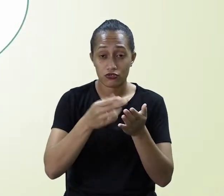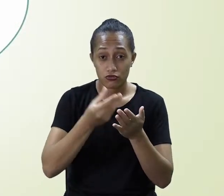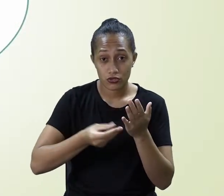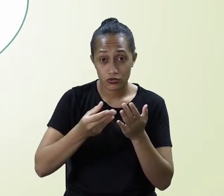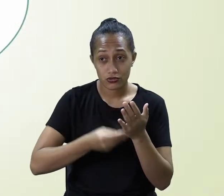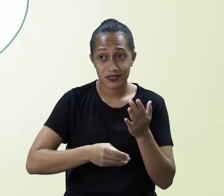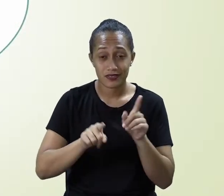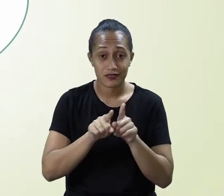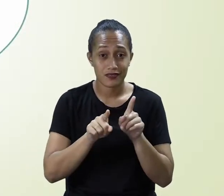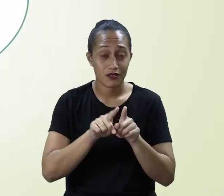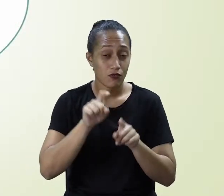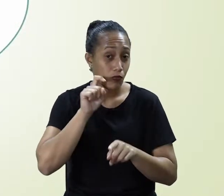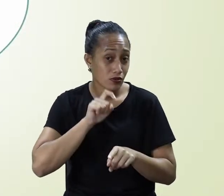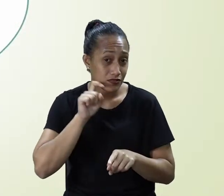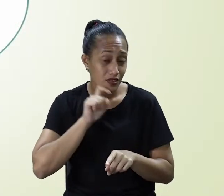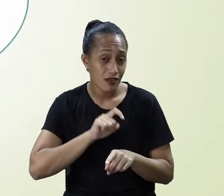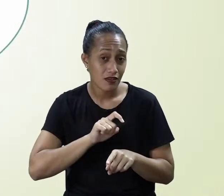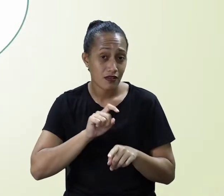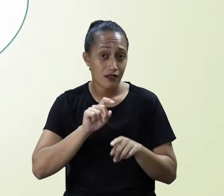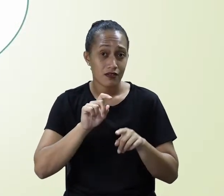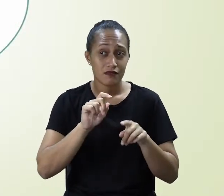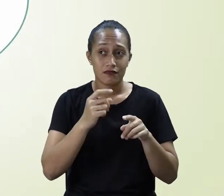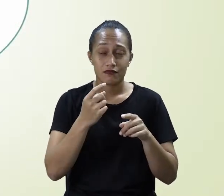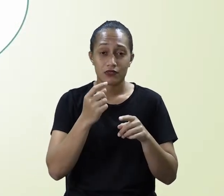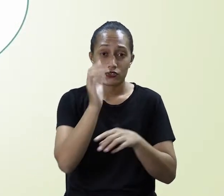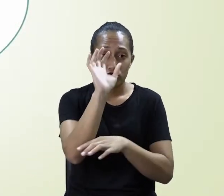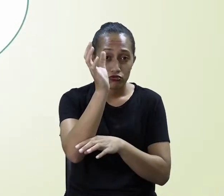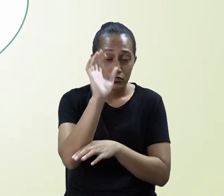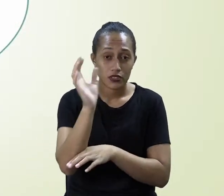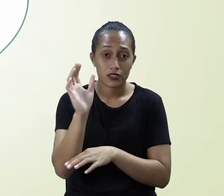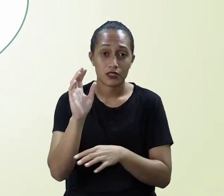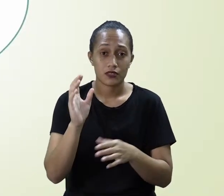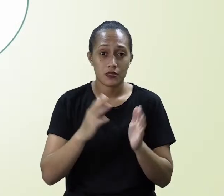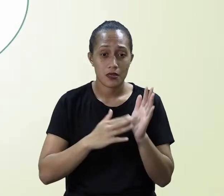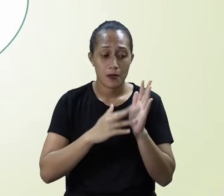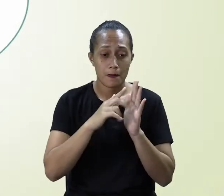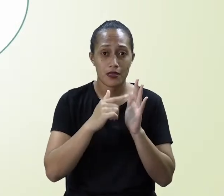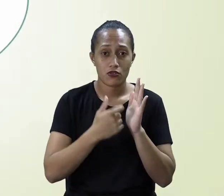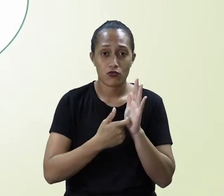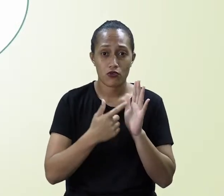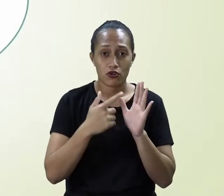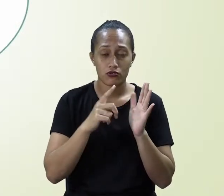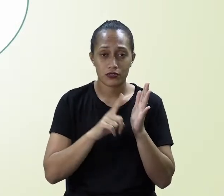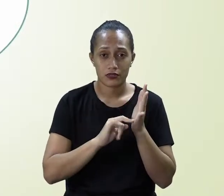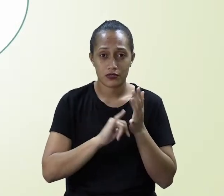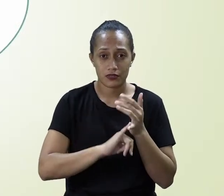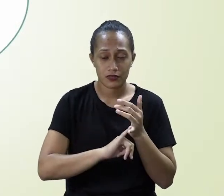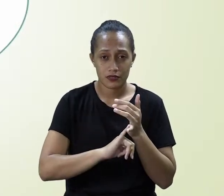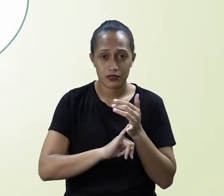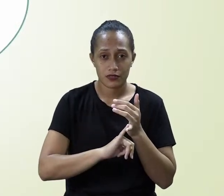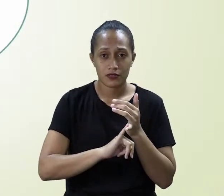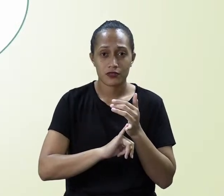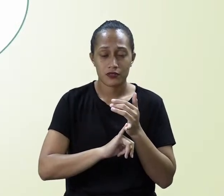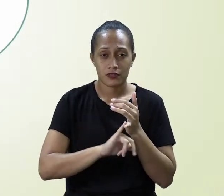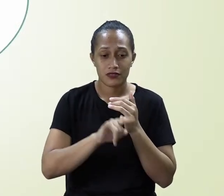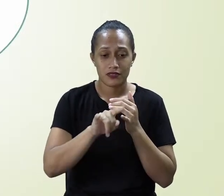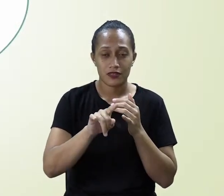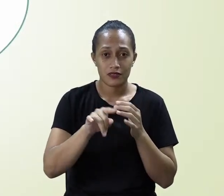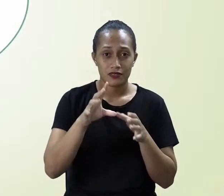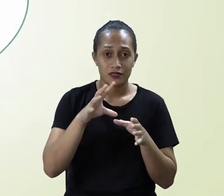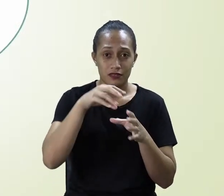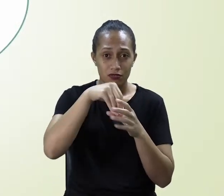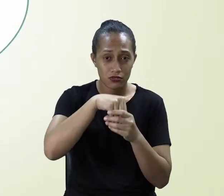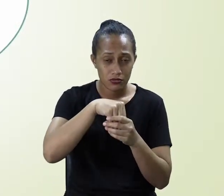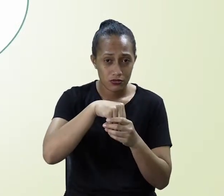your food at a local restaurant, as well as the engineer who designed the bus that transports you to school or